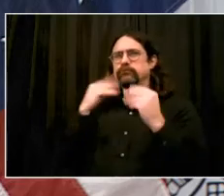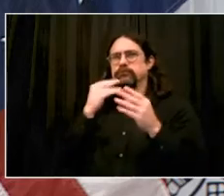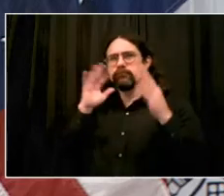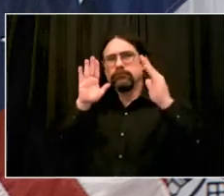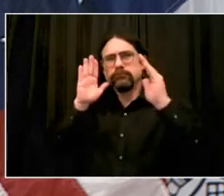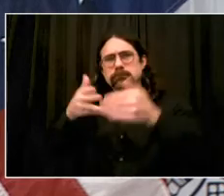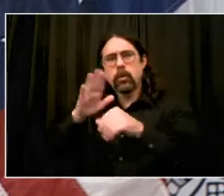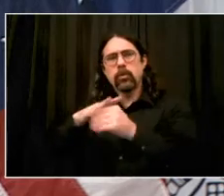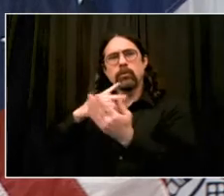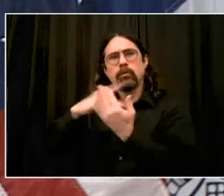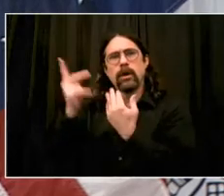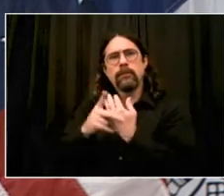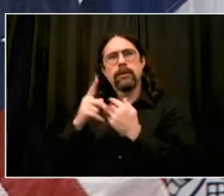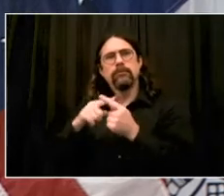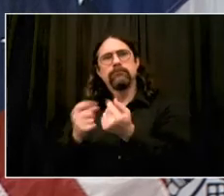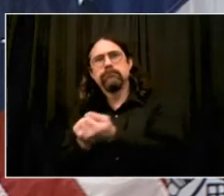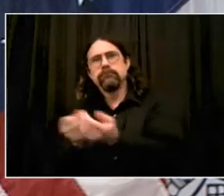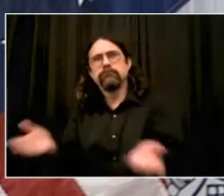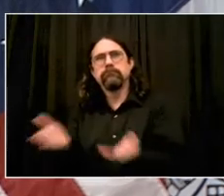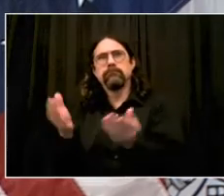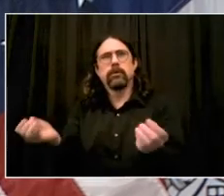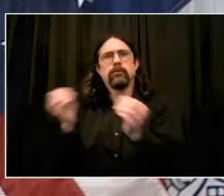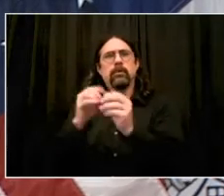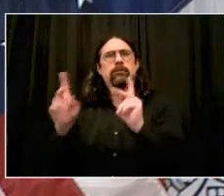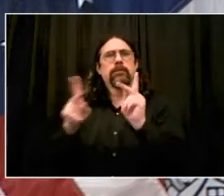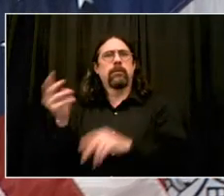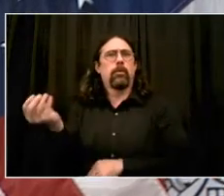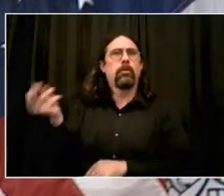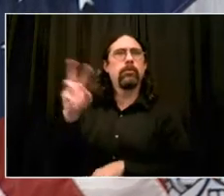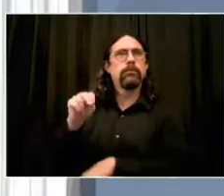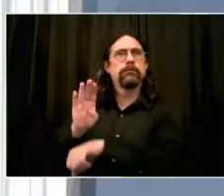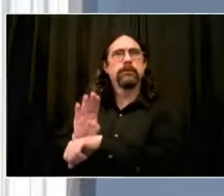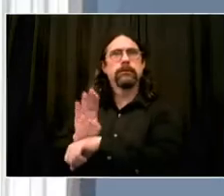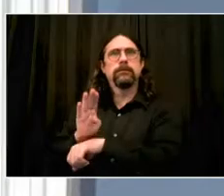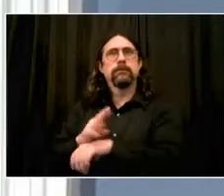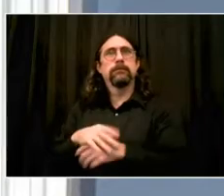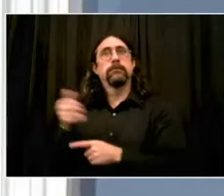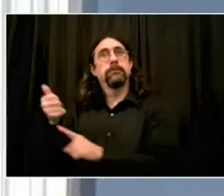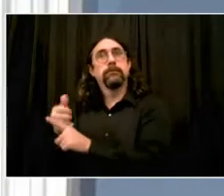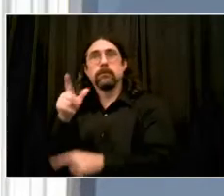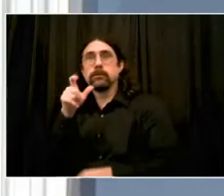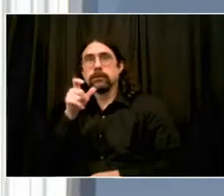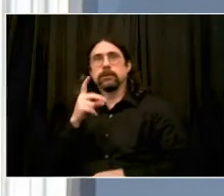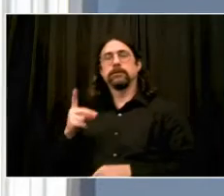here in New York City. Deputy Mayor Phil Thompson. Thank you, Mr. Mayor.